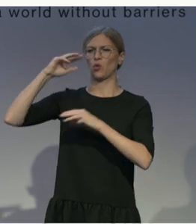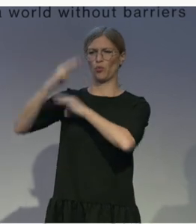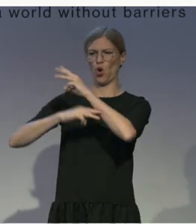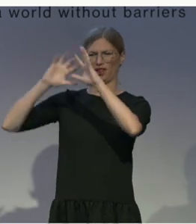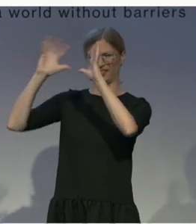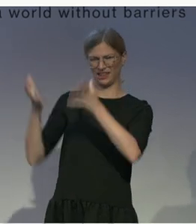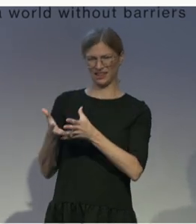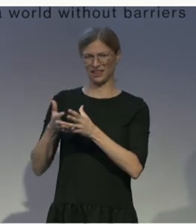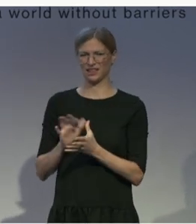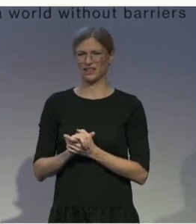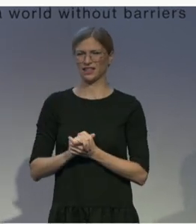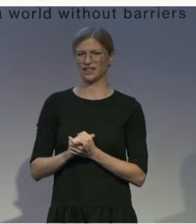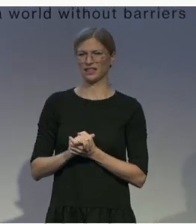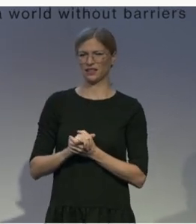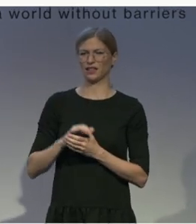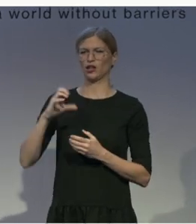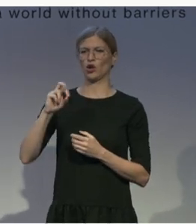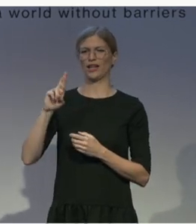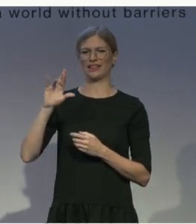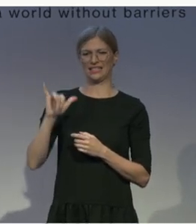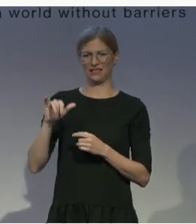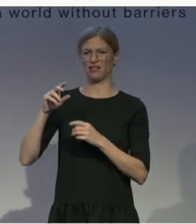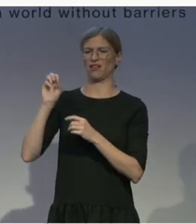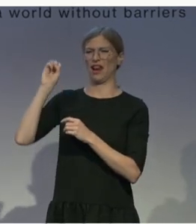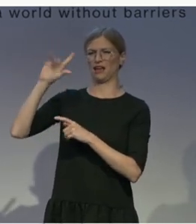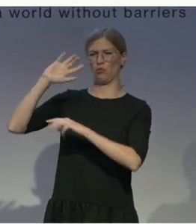Curtis. Yeah, can I this one?